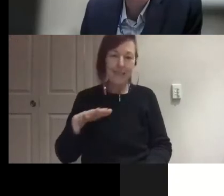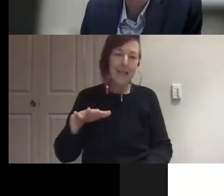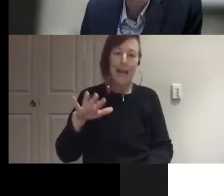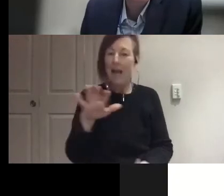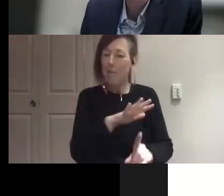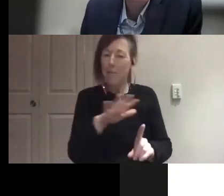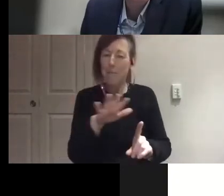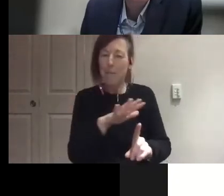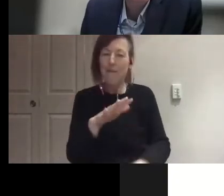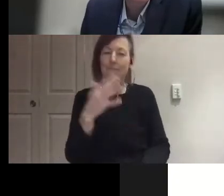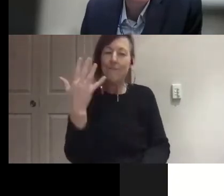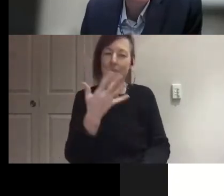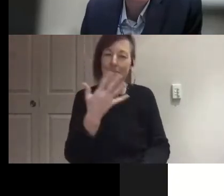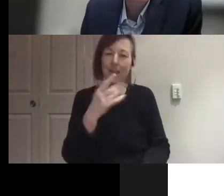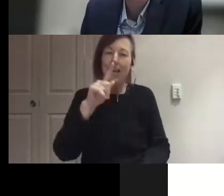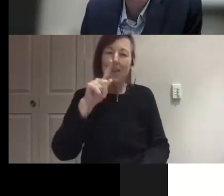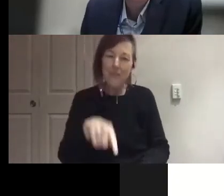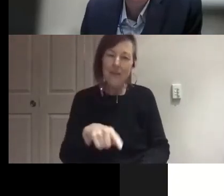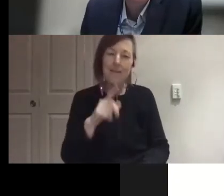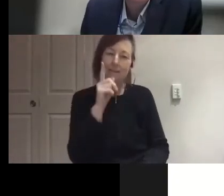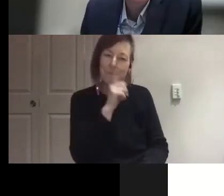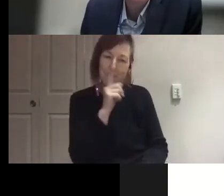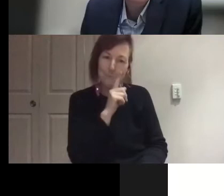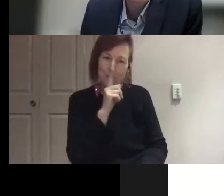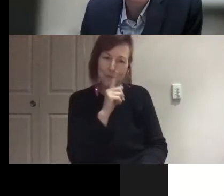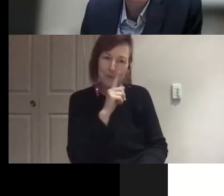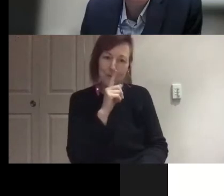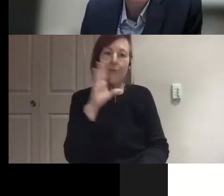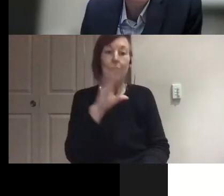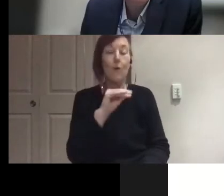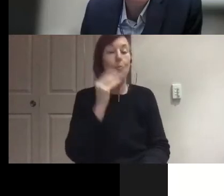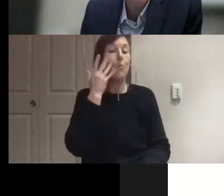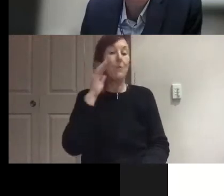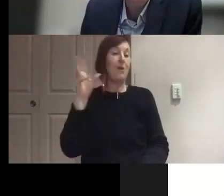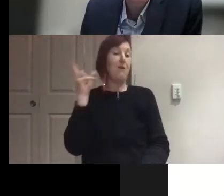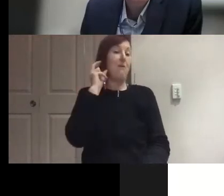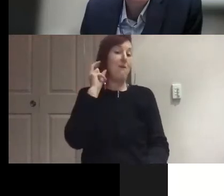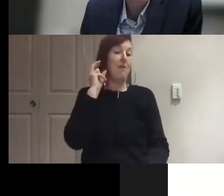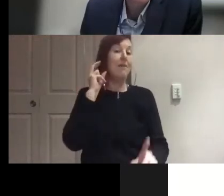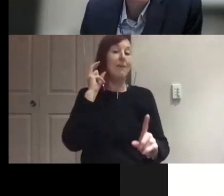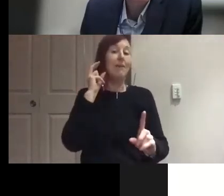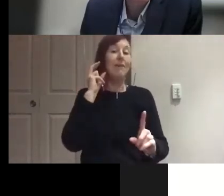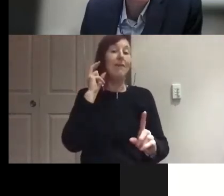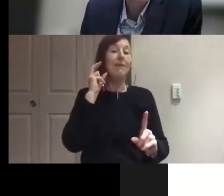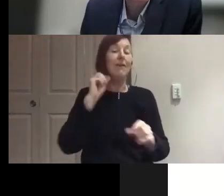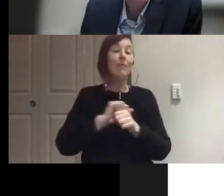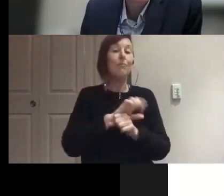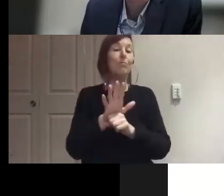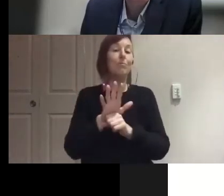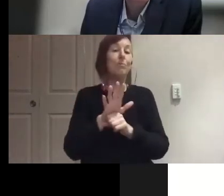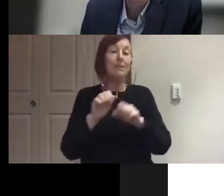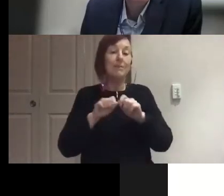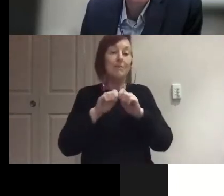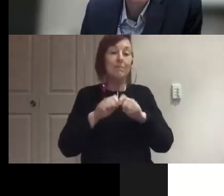people from when we first learned of the outbreak through to these last few days. We've increased the